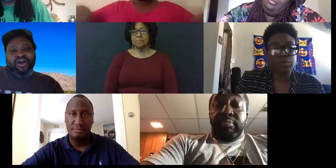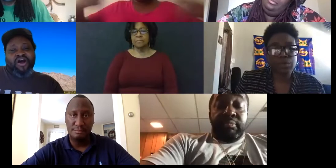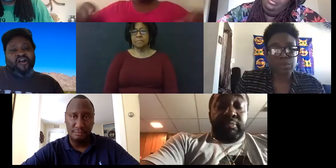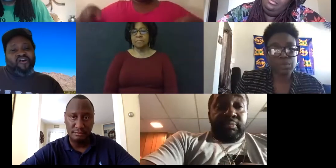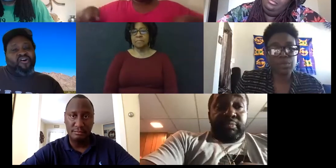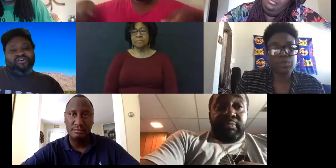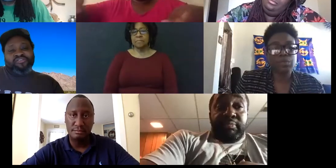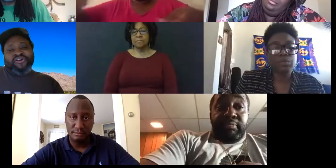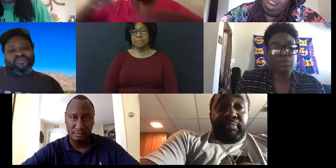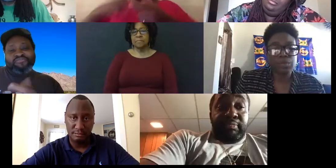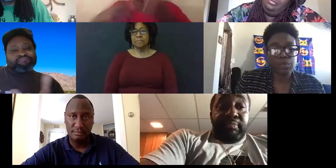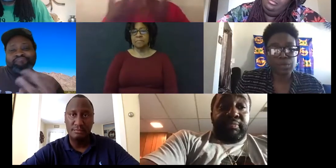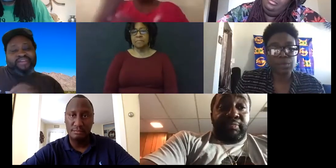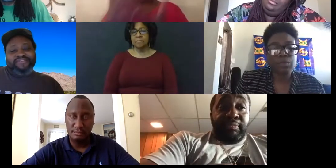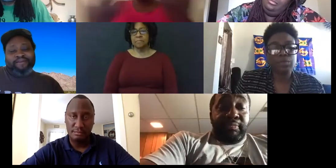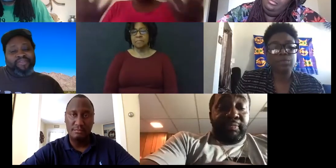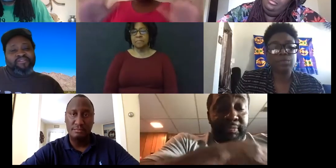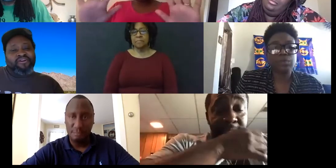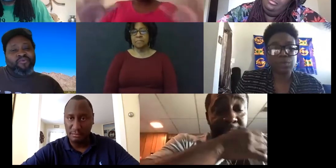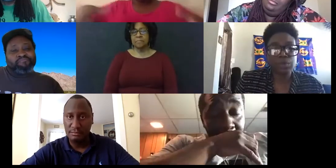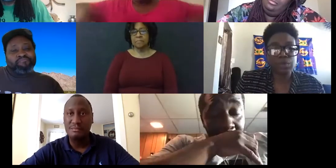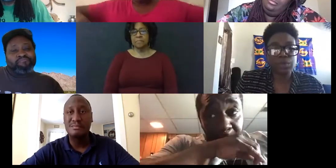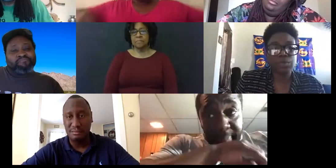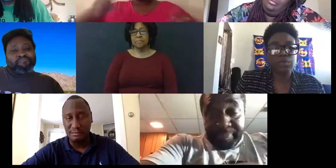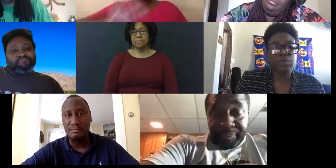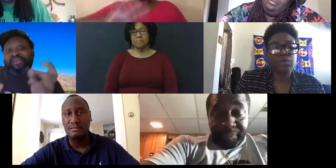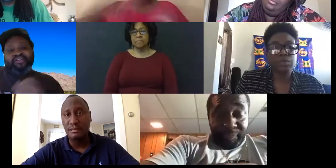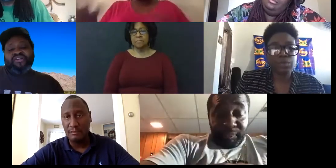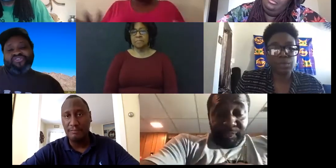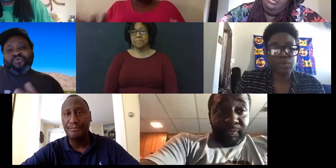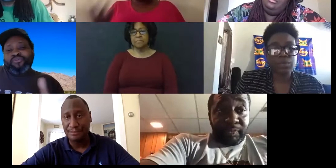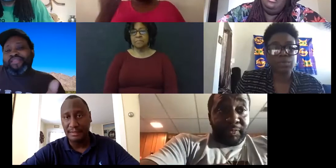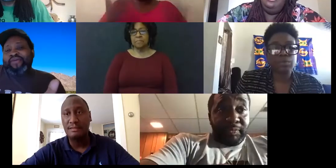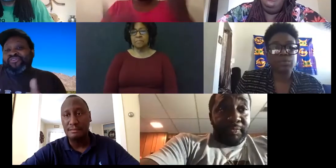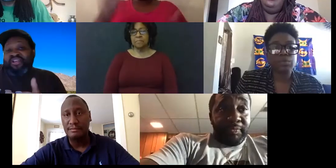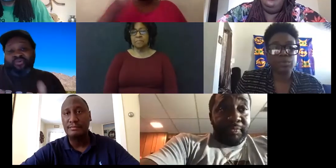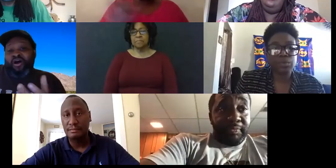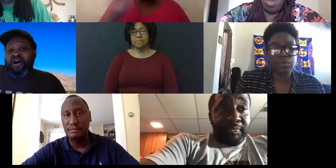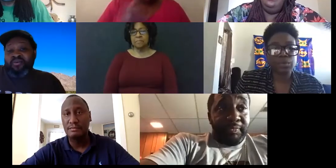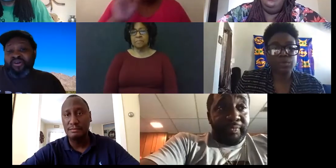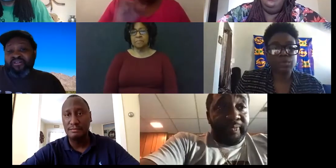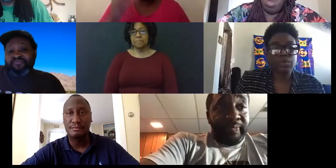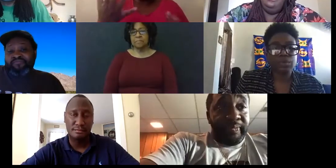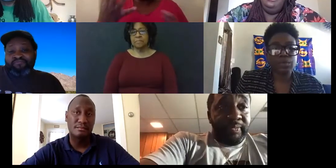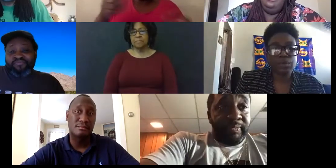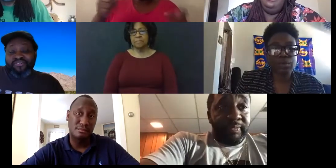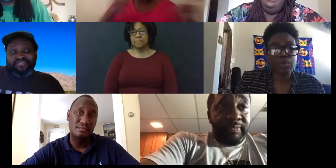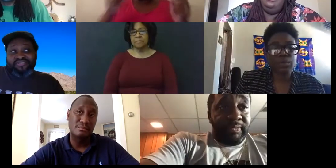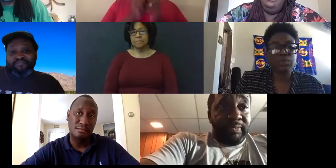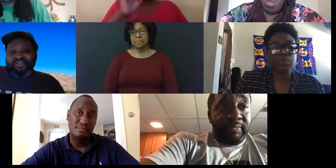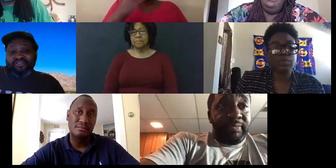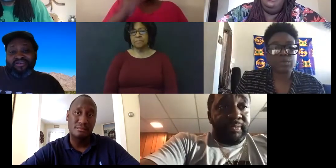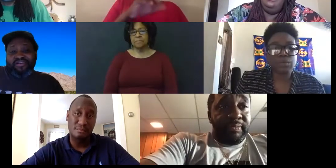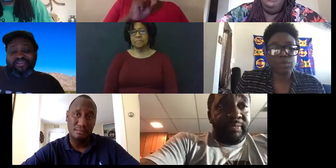rims are all, you know, messed up and, you know, maybe infected. So like when you're dealing with hardware